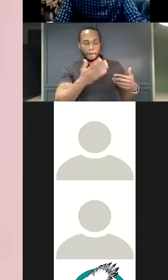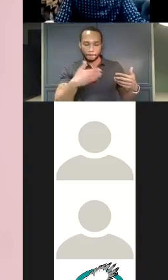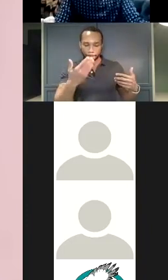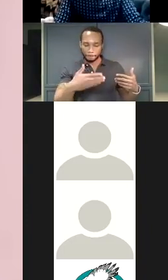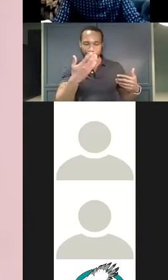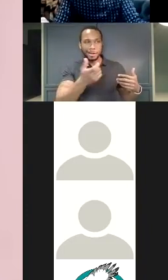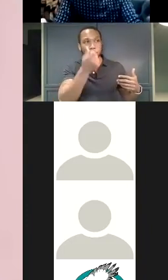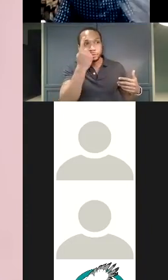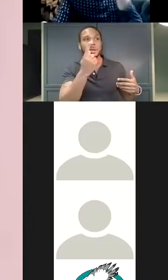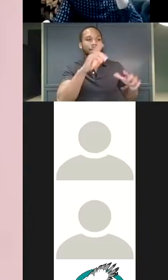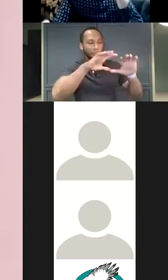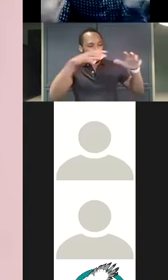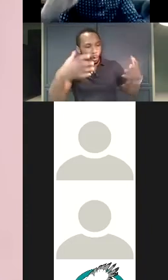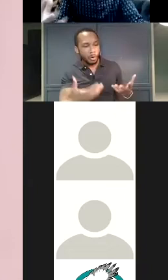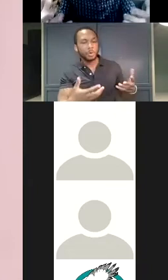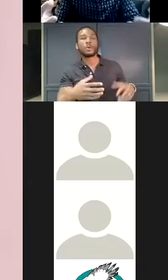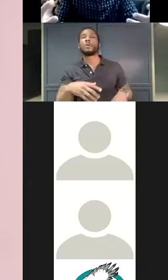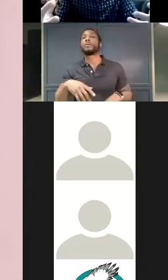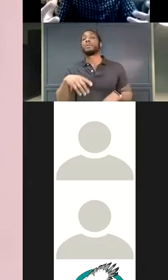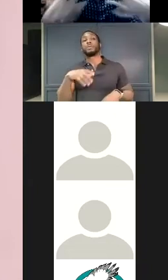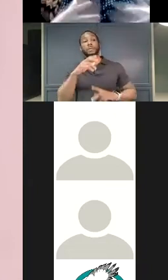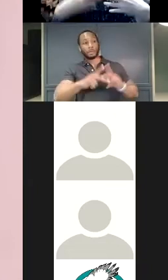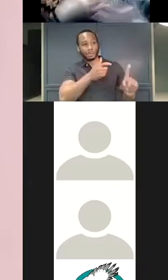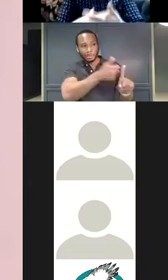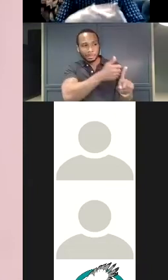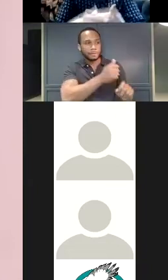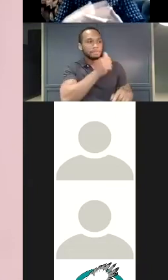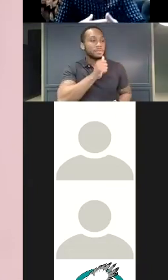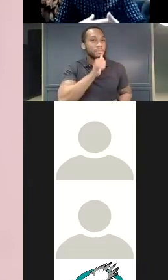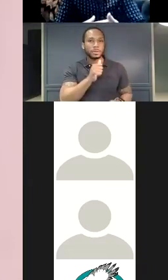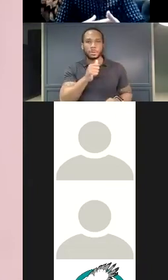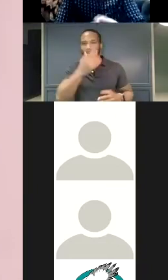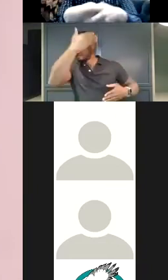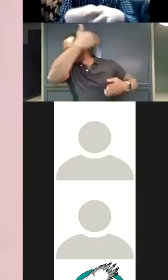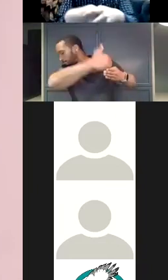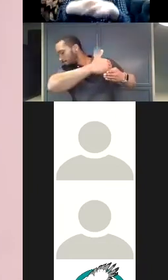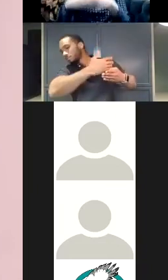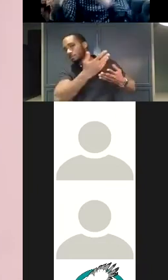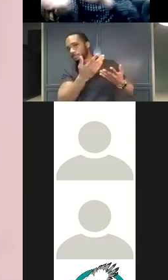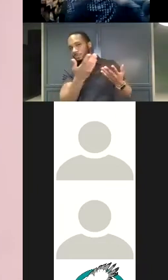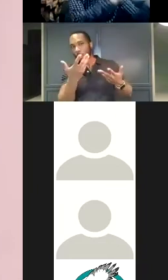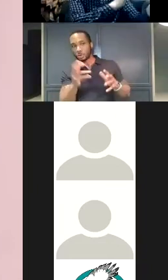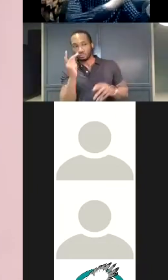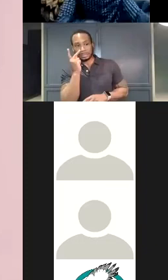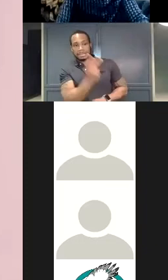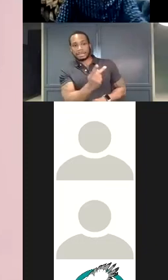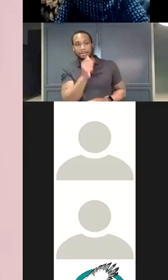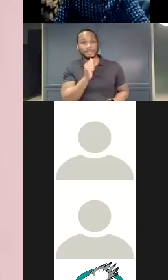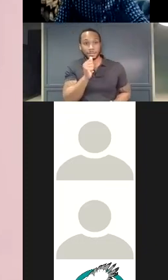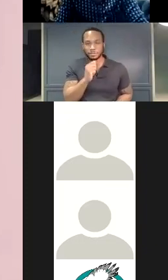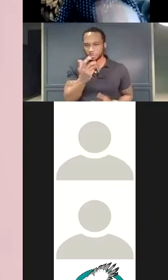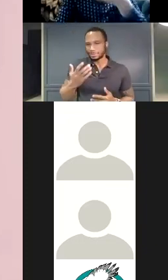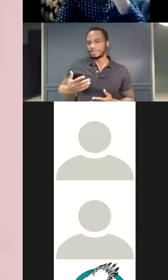understanding of the world or who are suffering, right? We don't want to see that suffering. And so it's easier to lock people up.